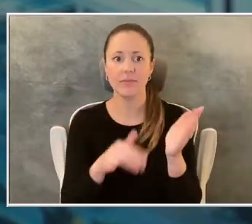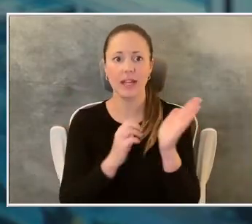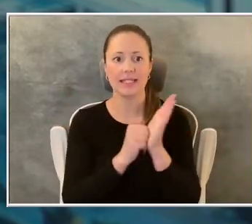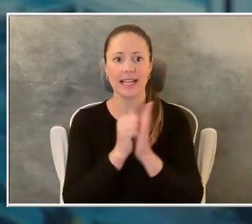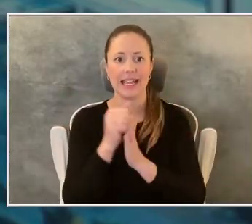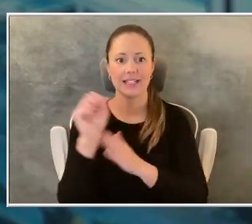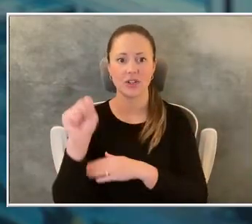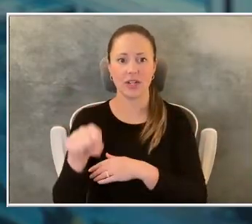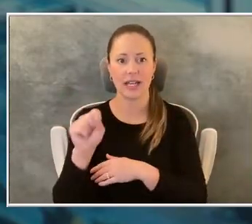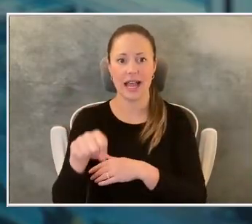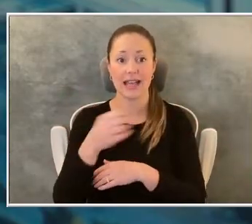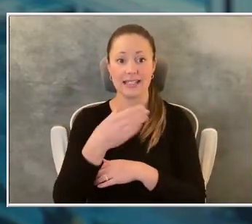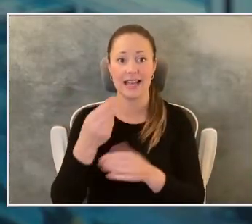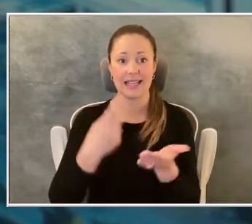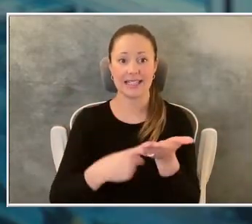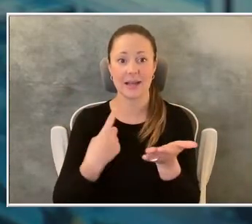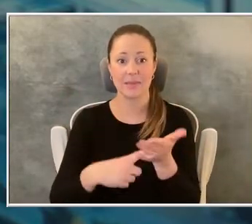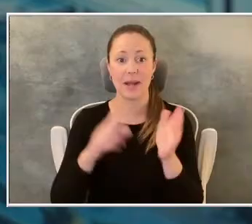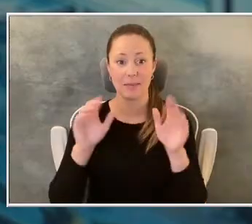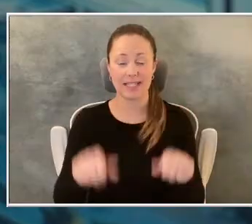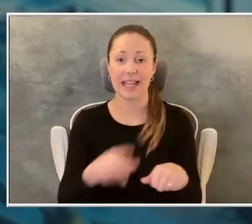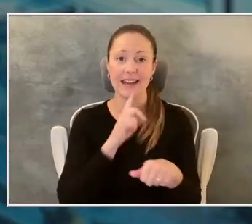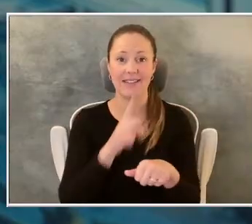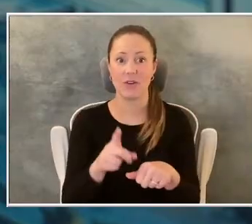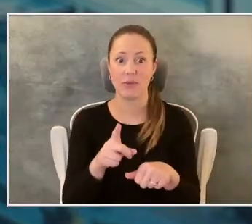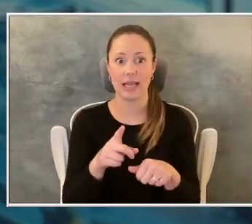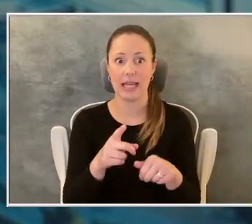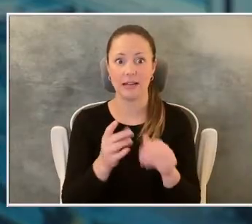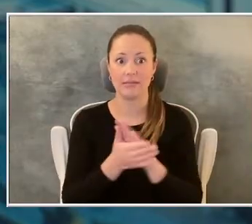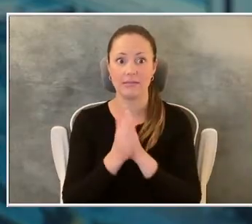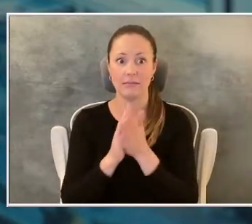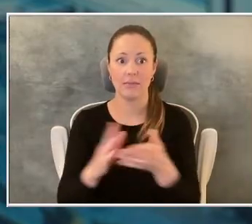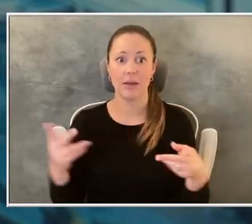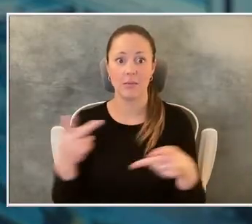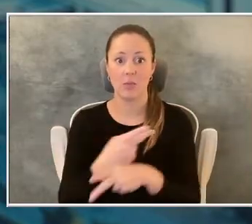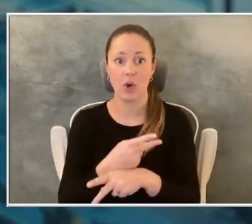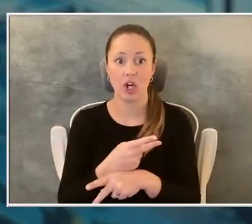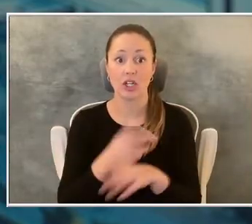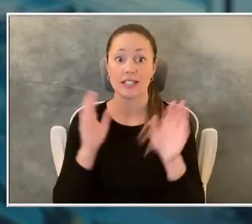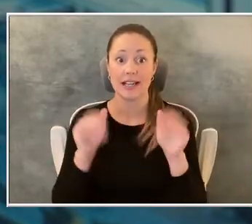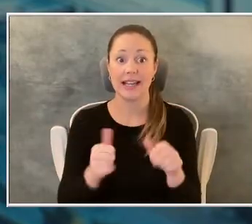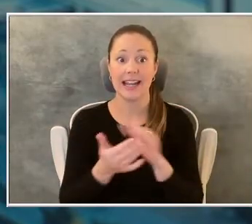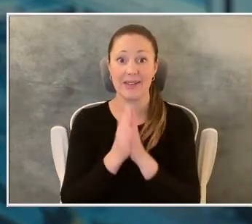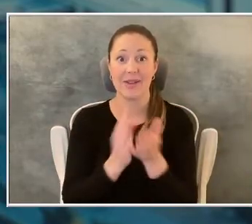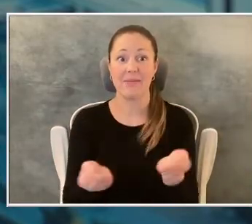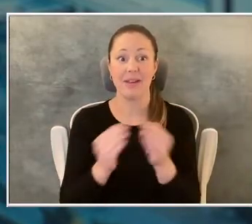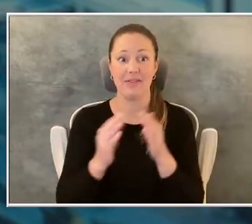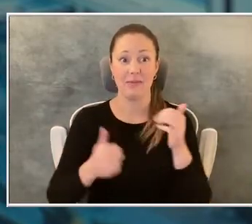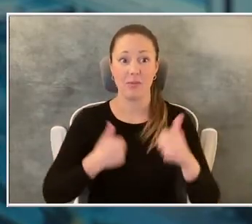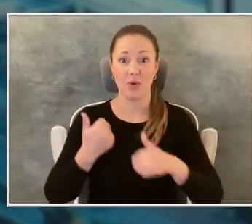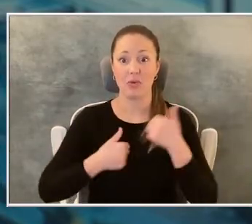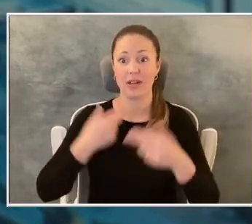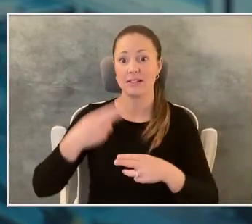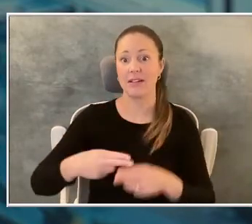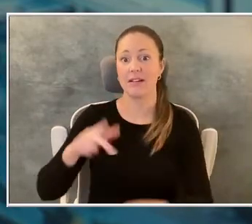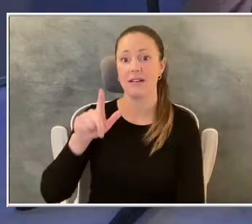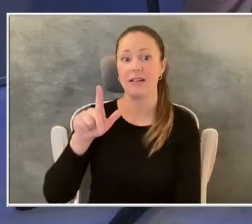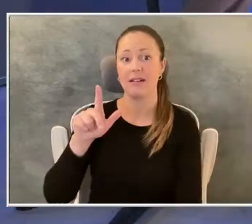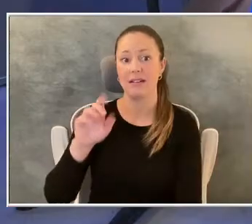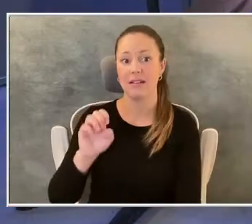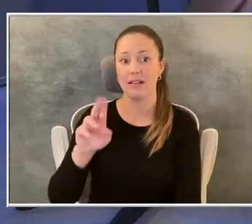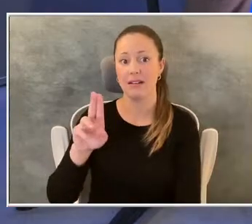sometimes it can even progress and develop into something even more aggressive called leukemia. Is it referred to like